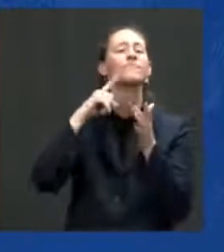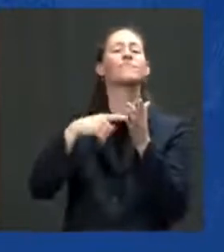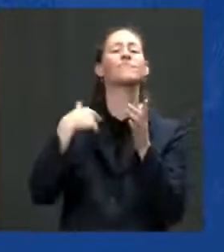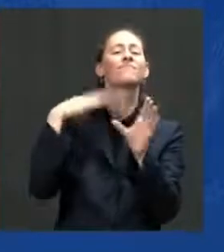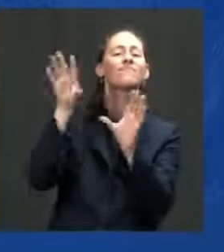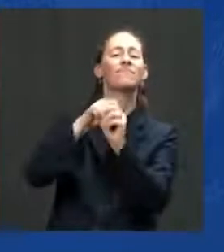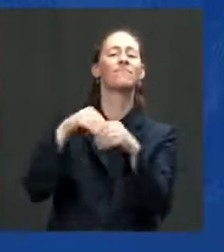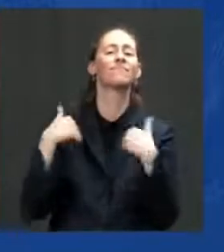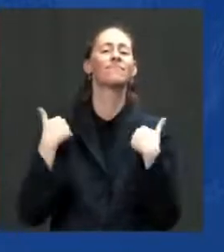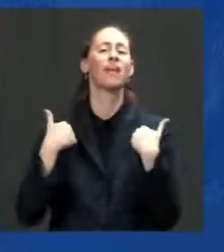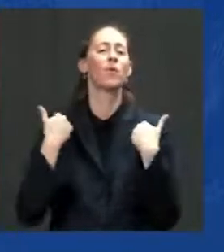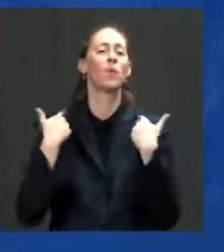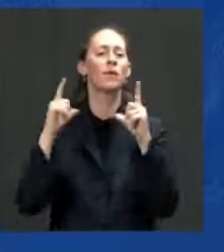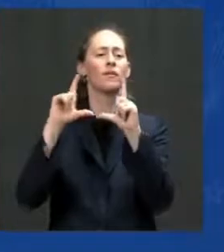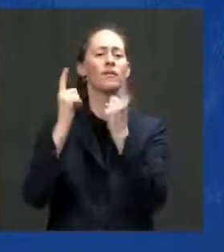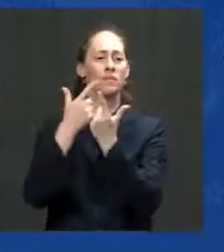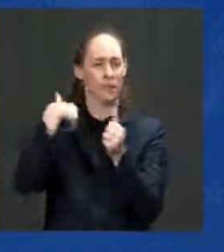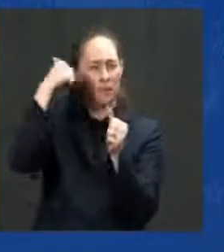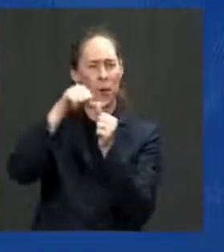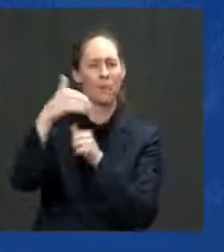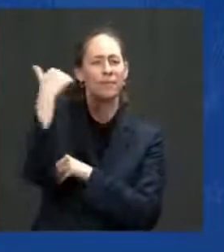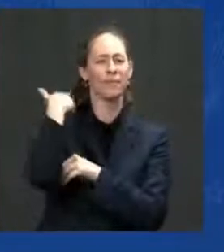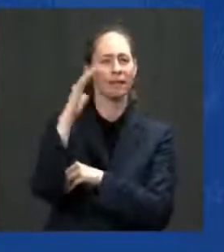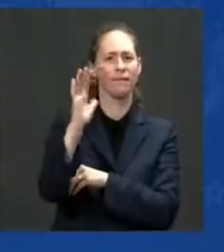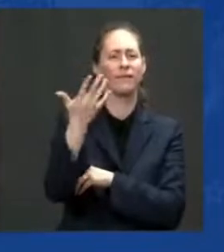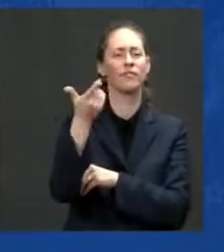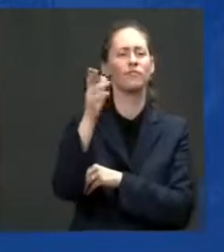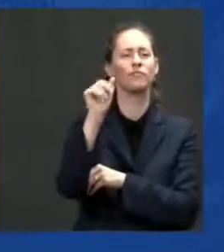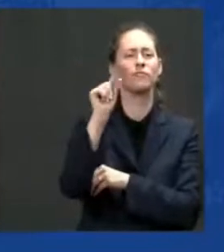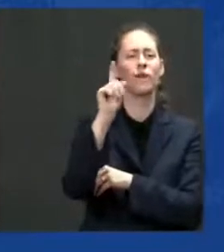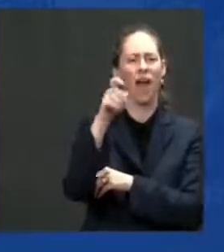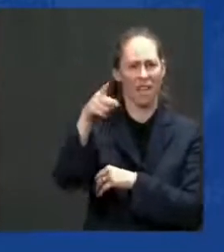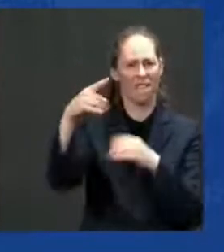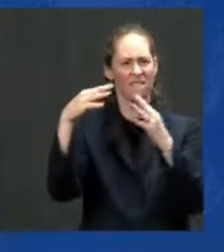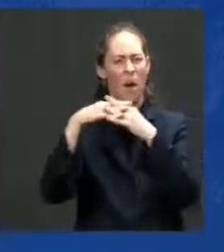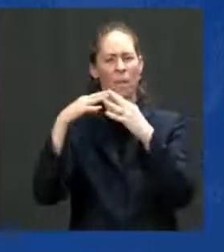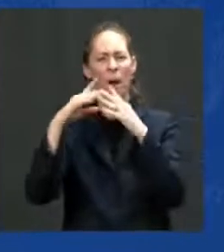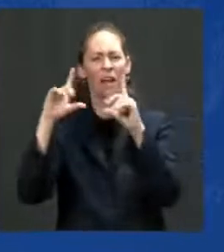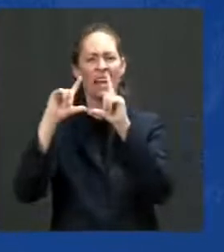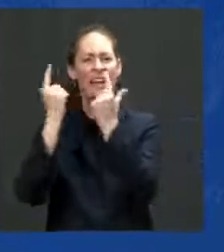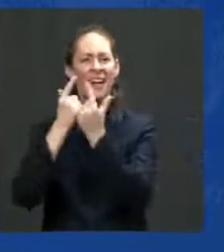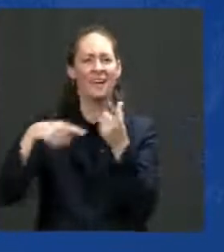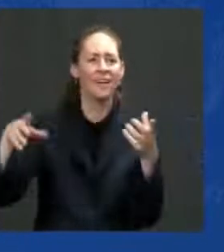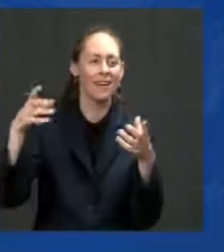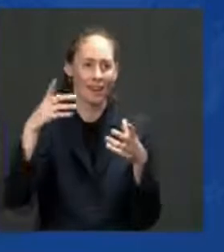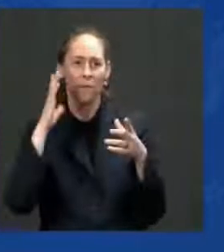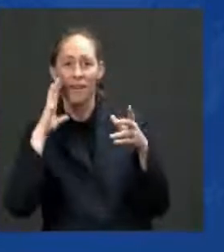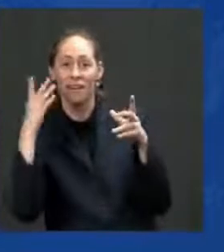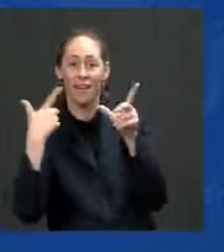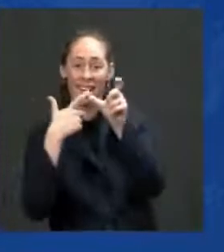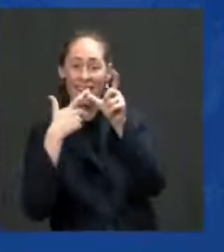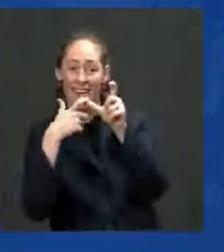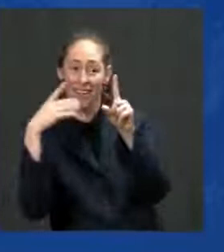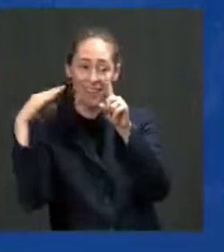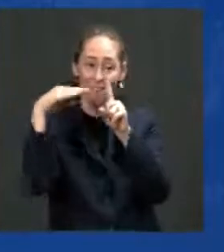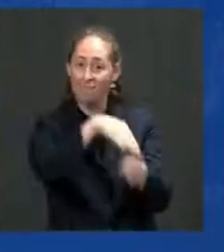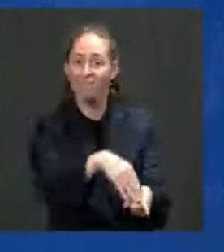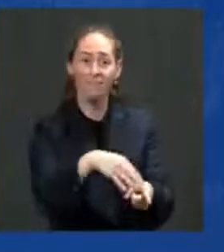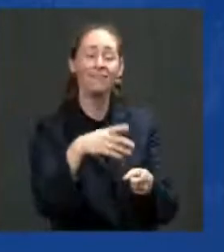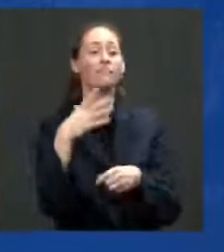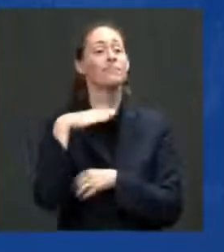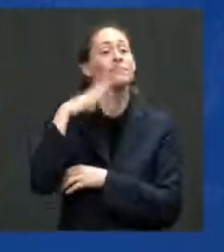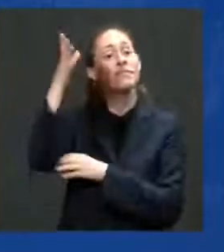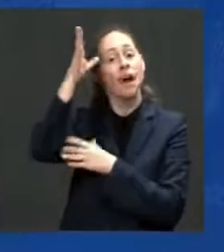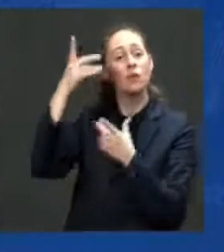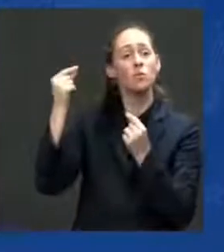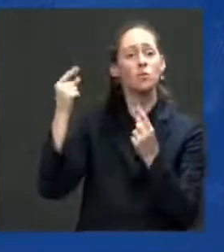5th grade, and my dad walking out and said, "Get up, get up, get up. Unless something's broken, get up." Well, I think that's what sports tells you. You